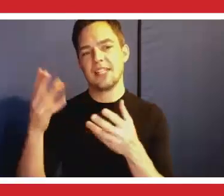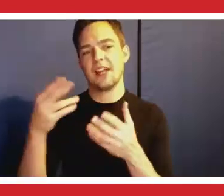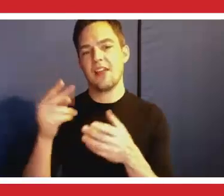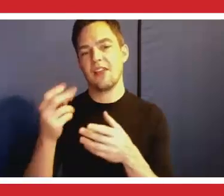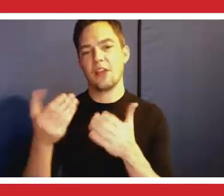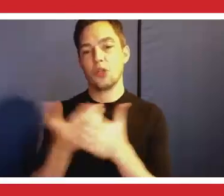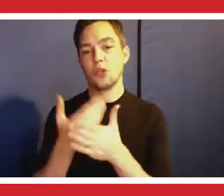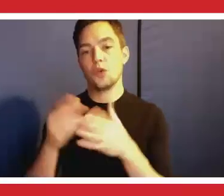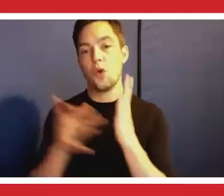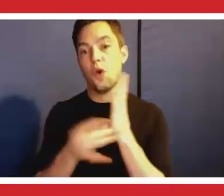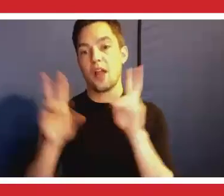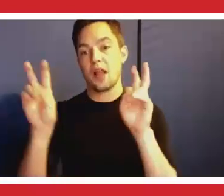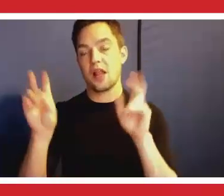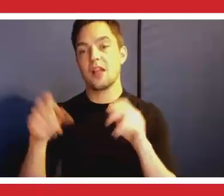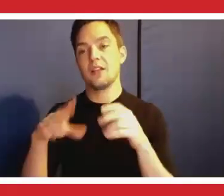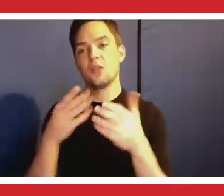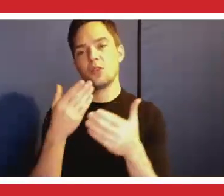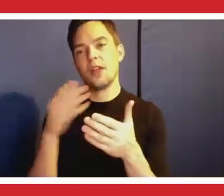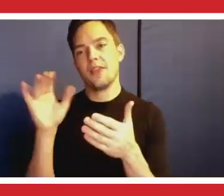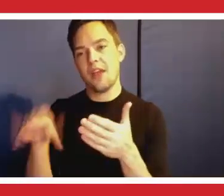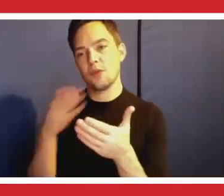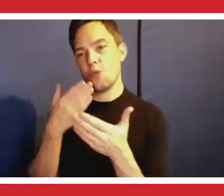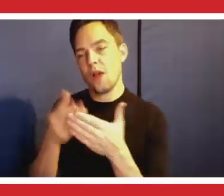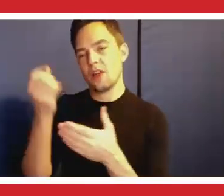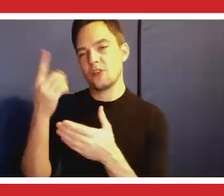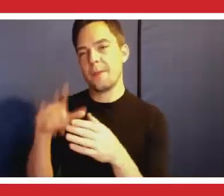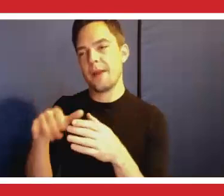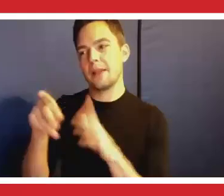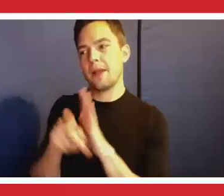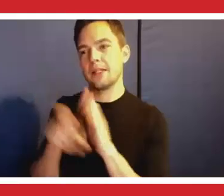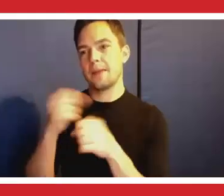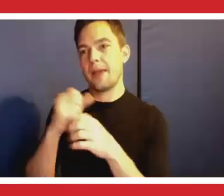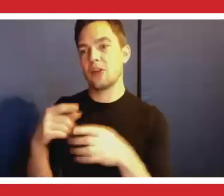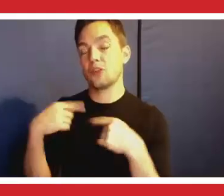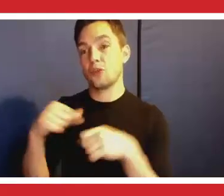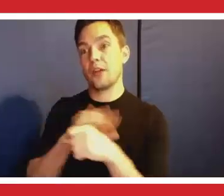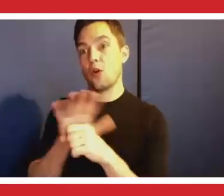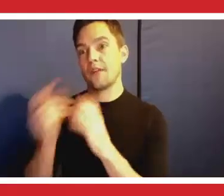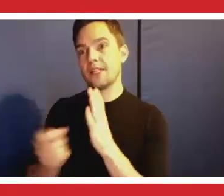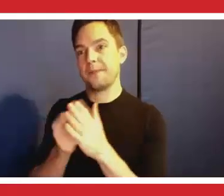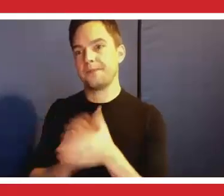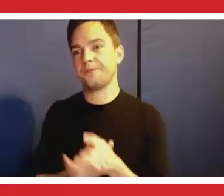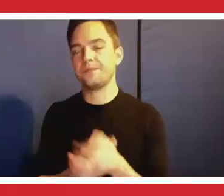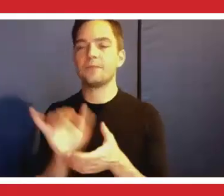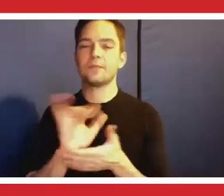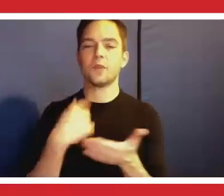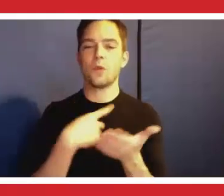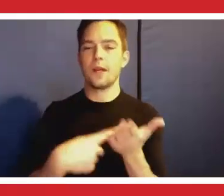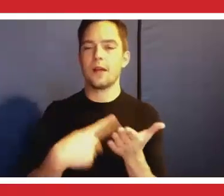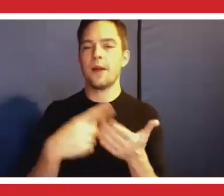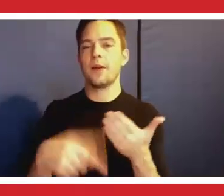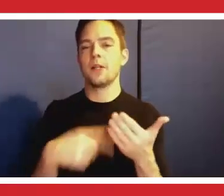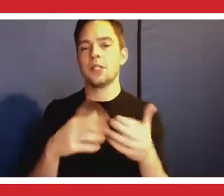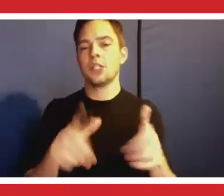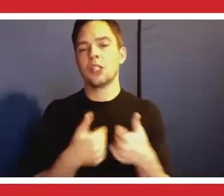really well understood by the policymakers during COVID. You also talked about challenges that